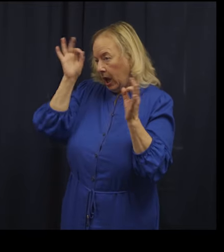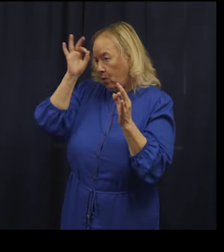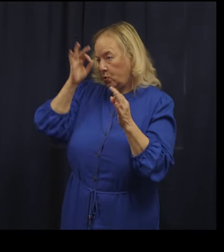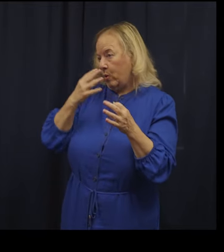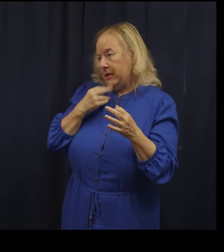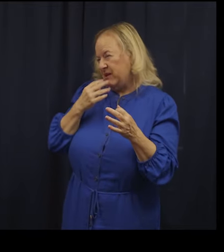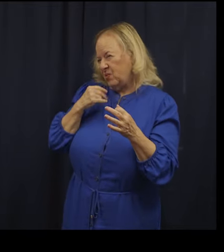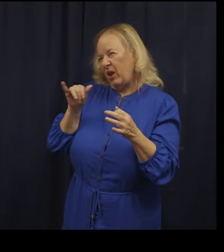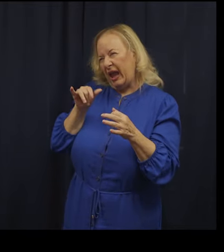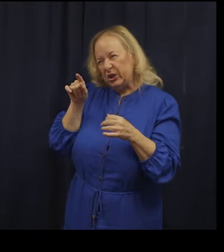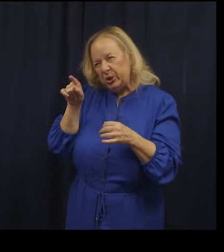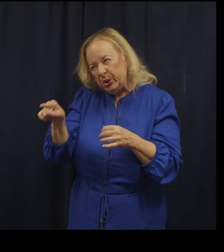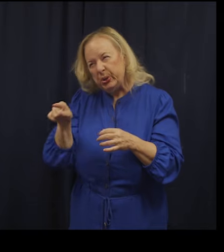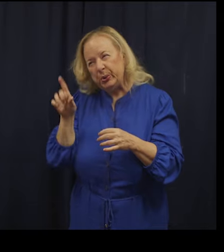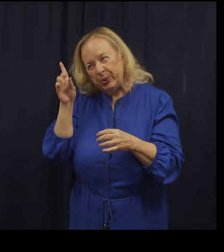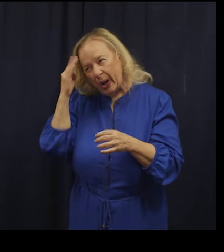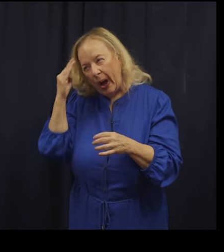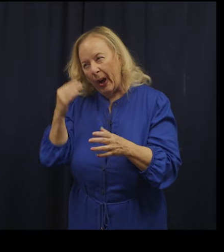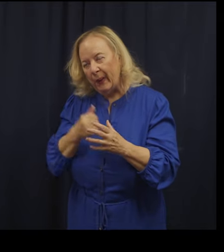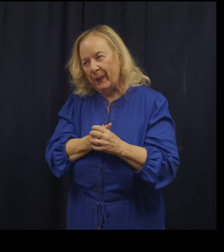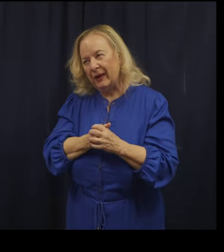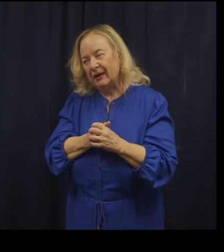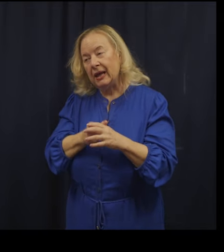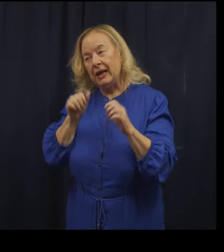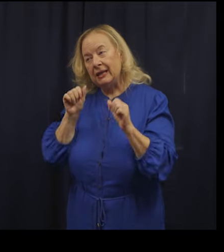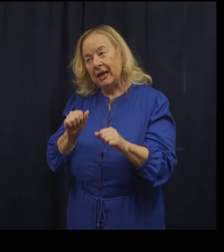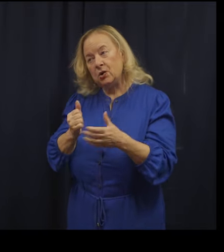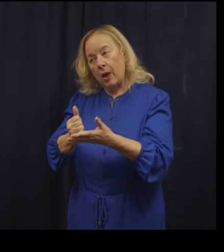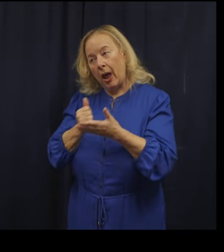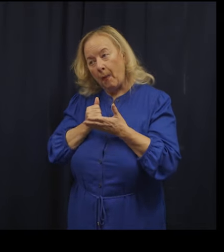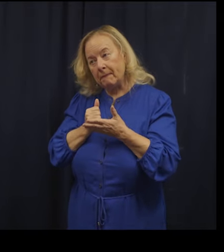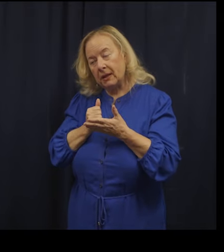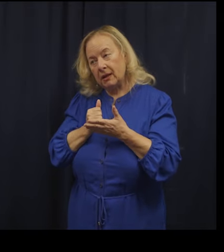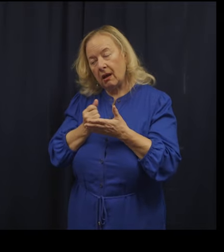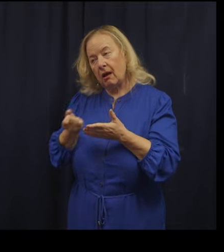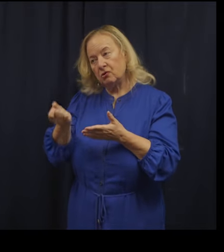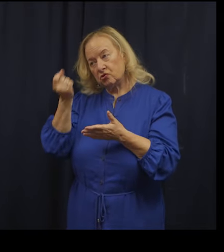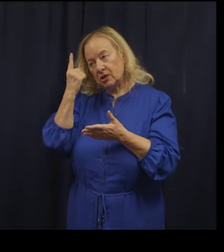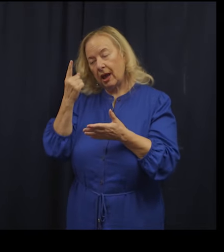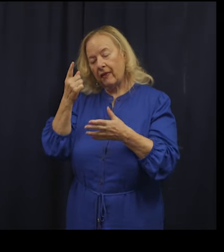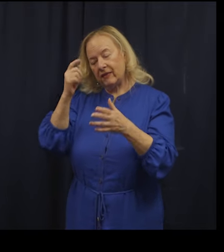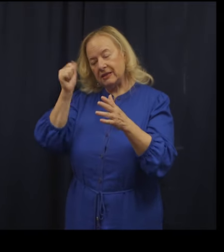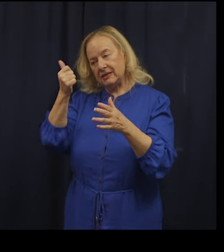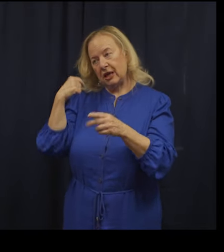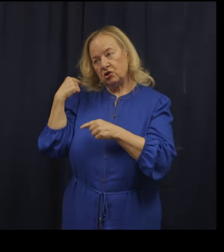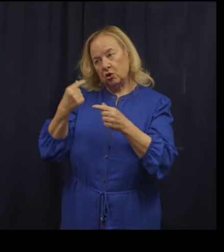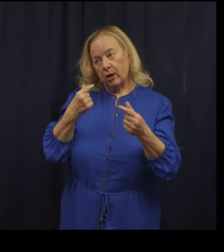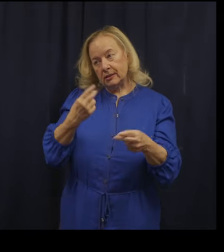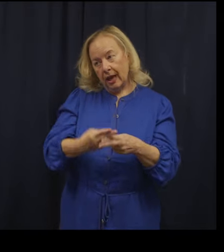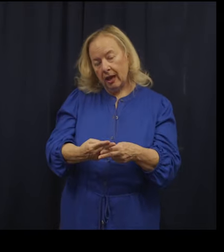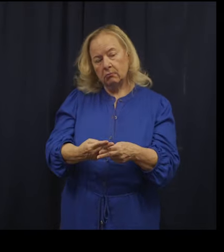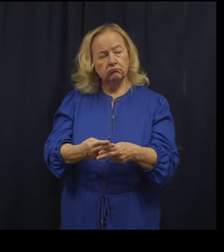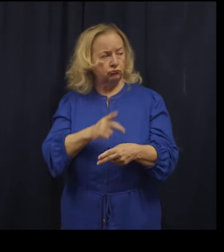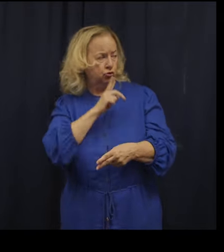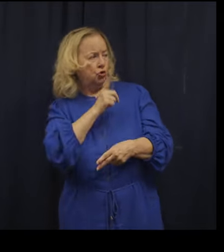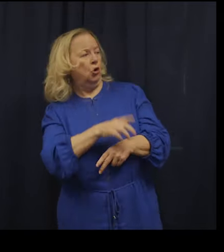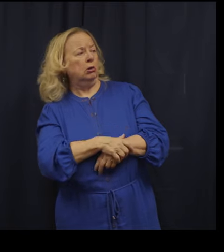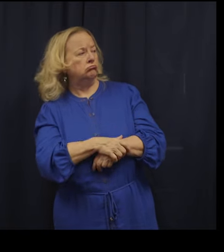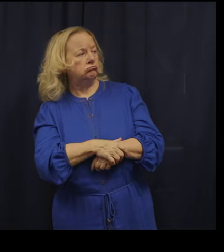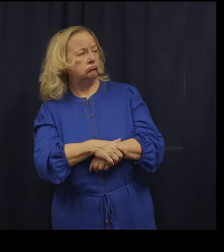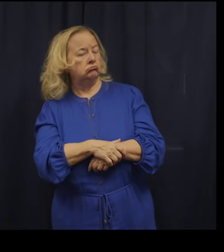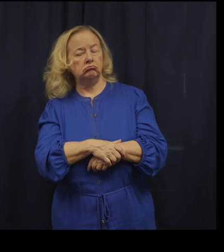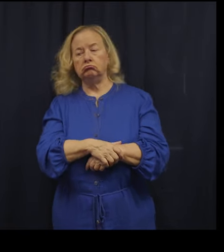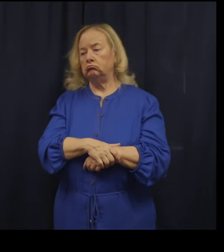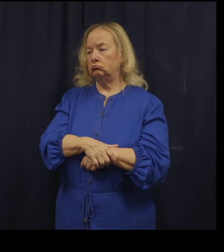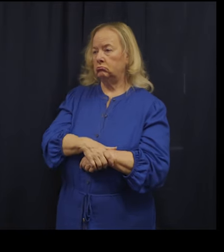know Hebrew like you do. Could you help me look at these 10 generations? And he goes, sure.